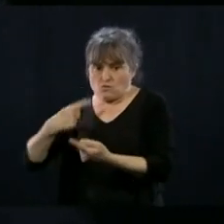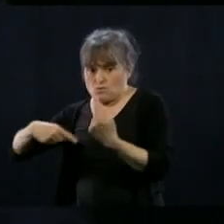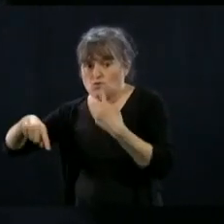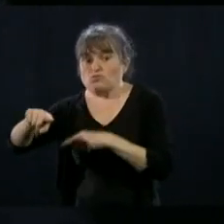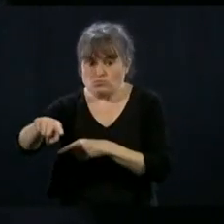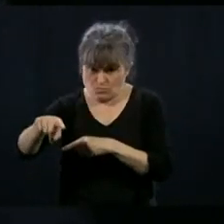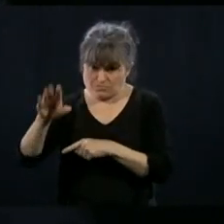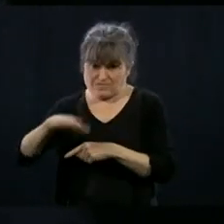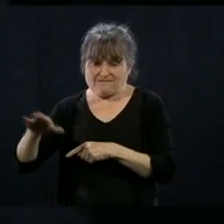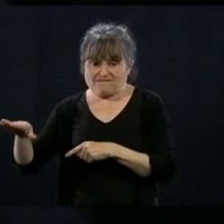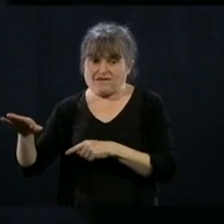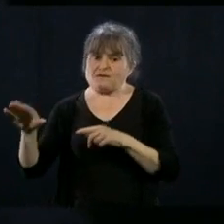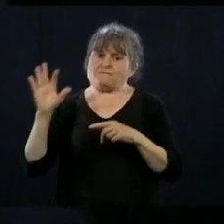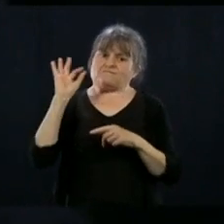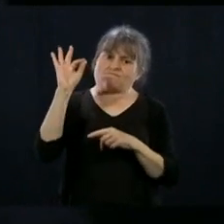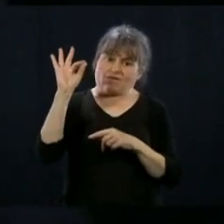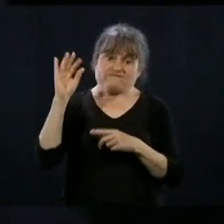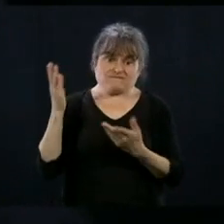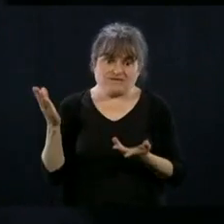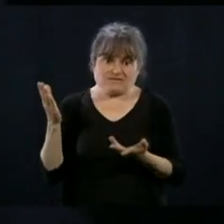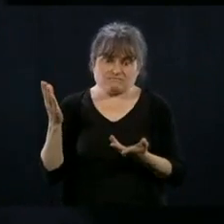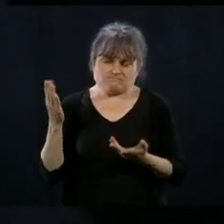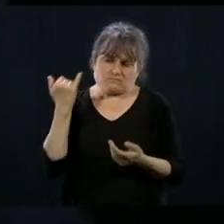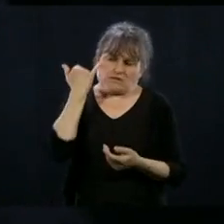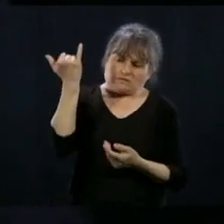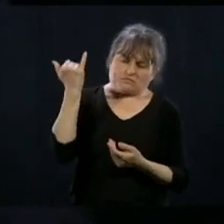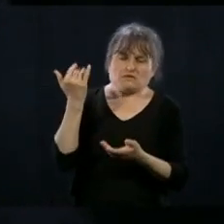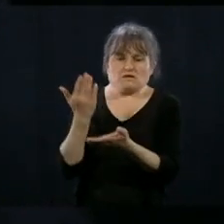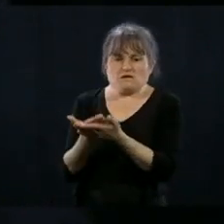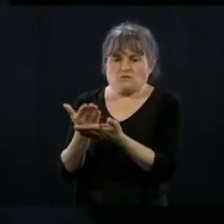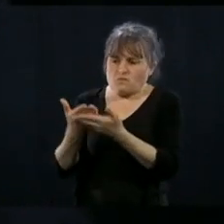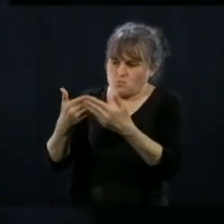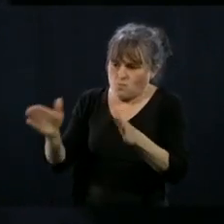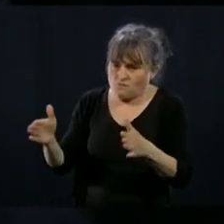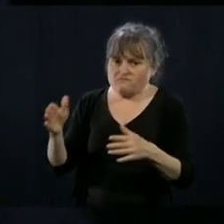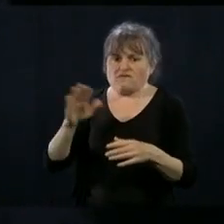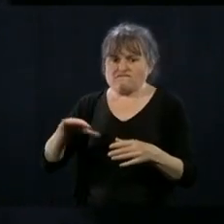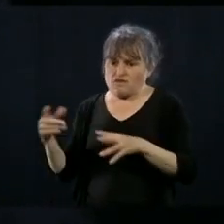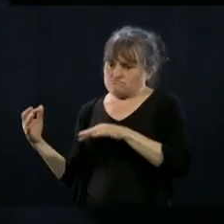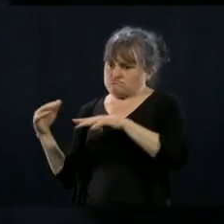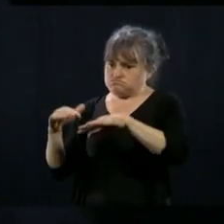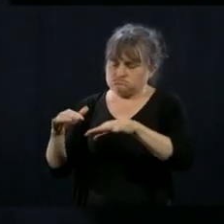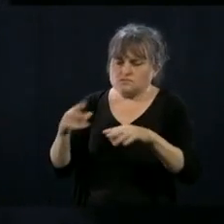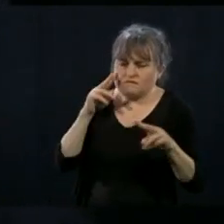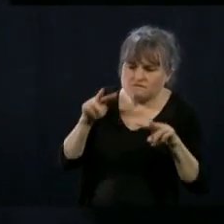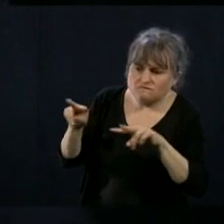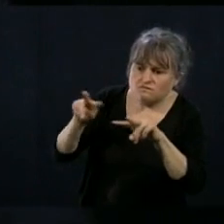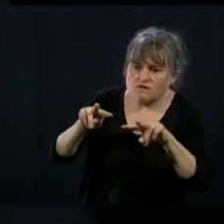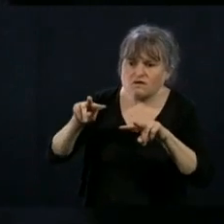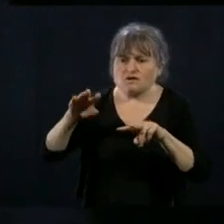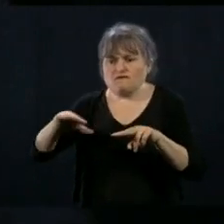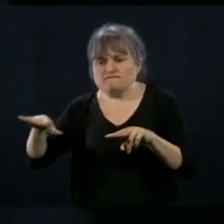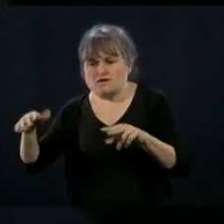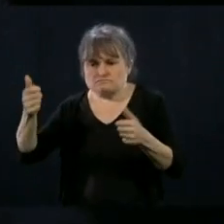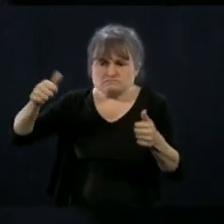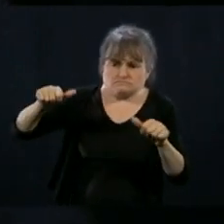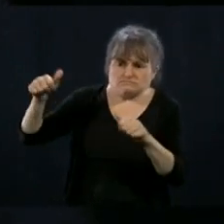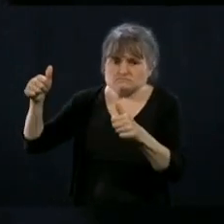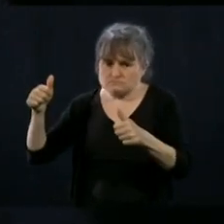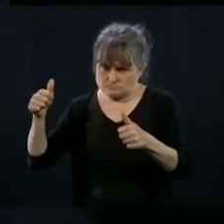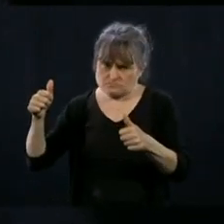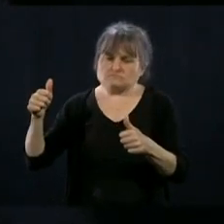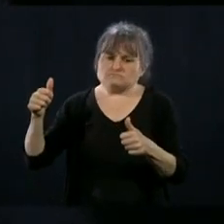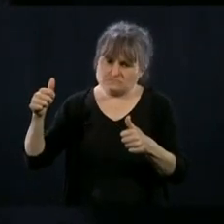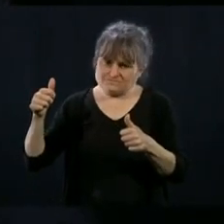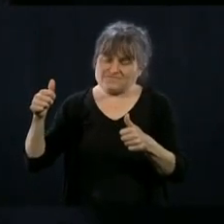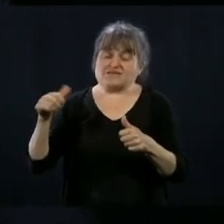children back to school. Of course, right now, there are less reports, but one of the